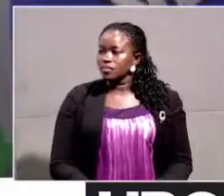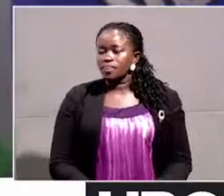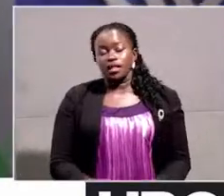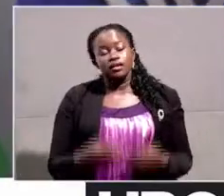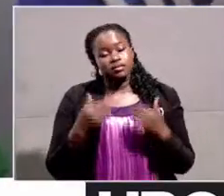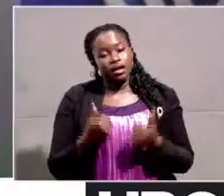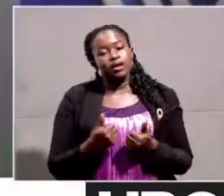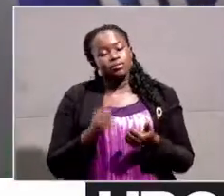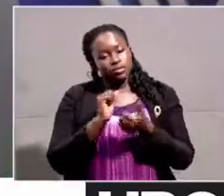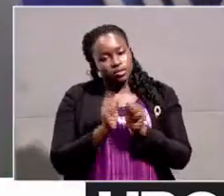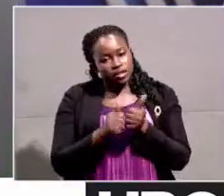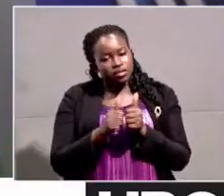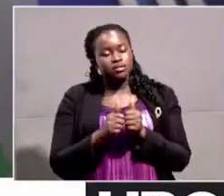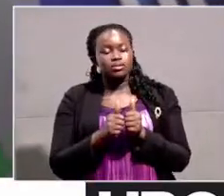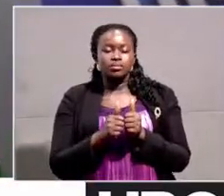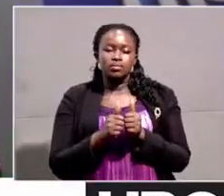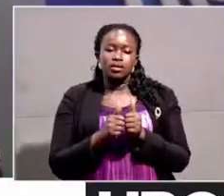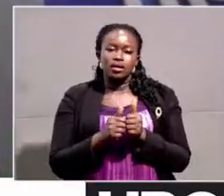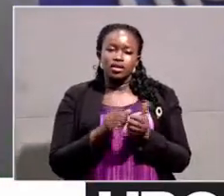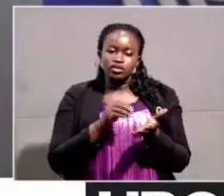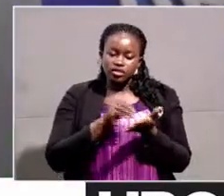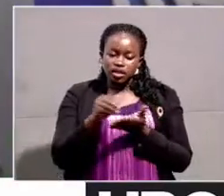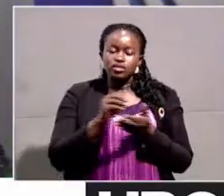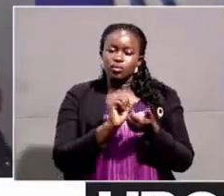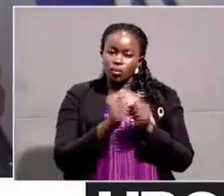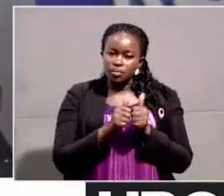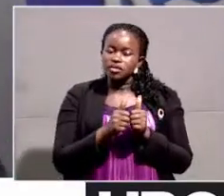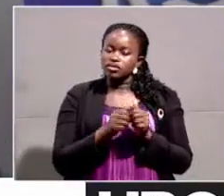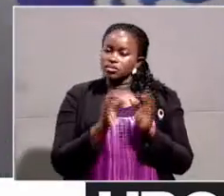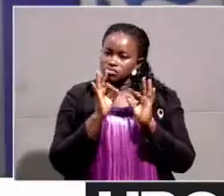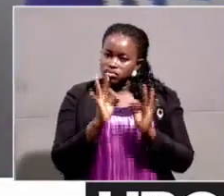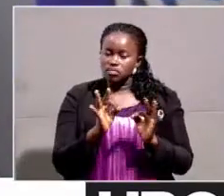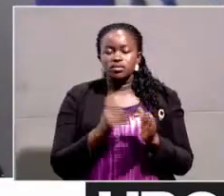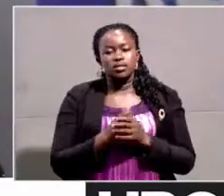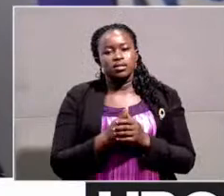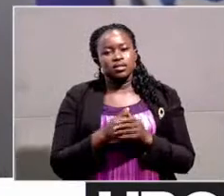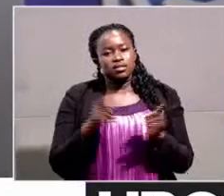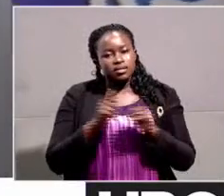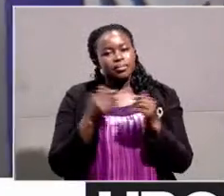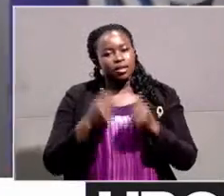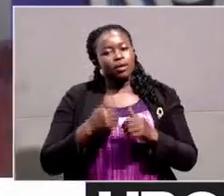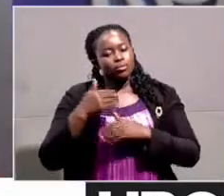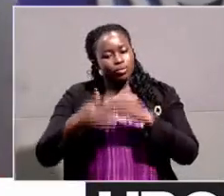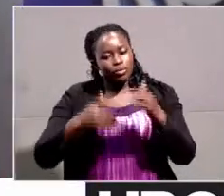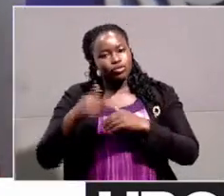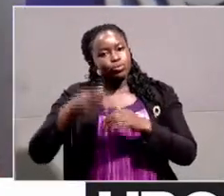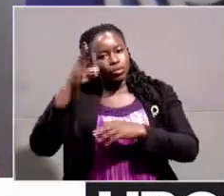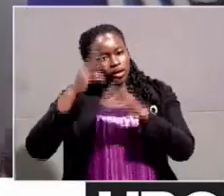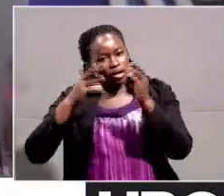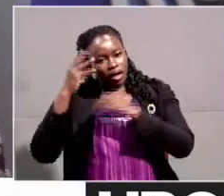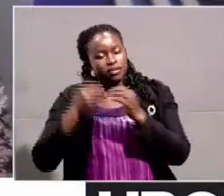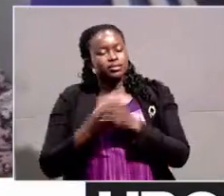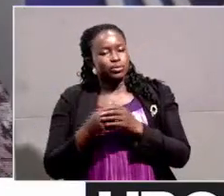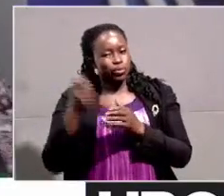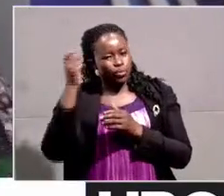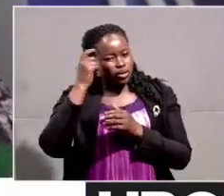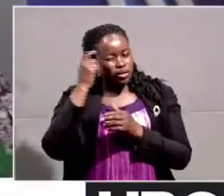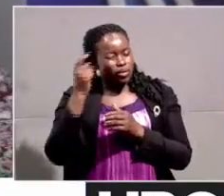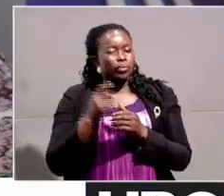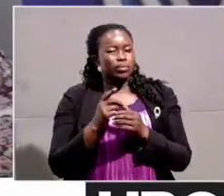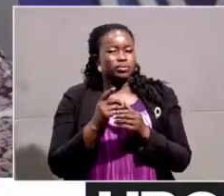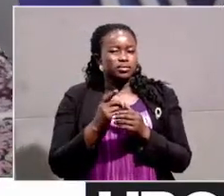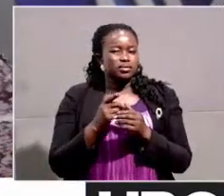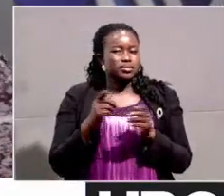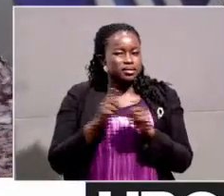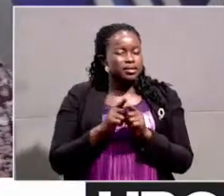competition, with a young blood that is out here, that is learning to grow, with our critical skills and the many skills that